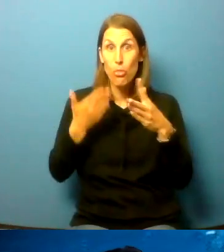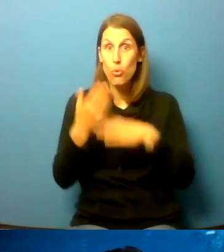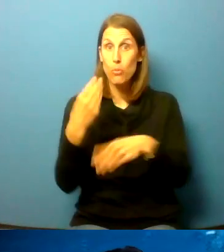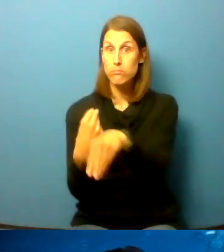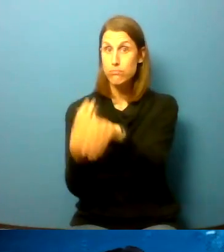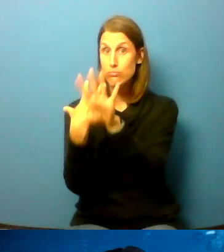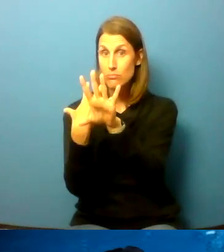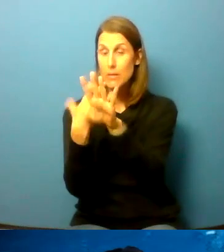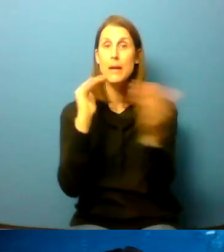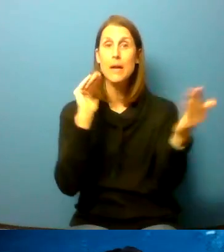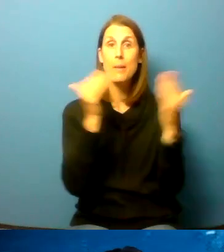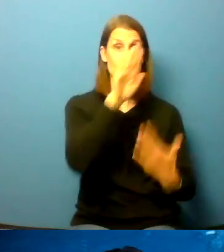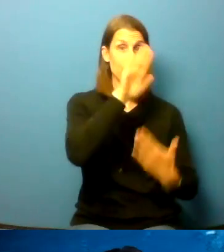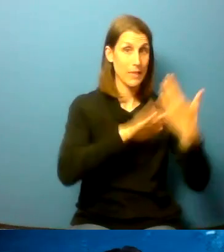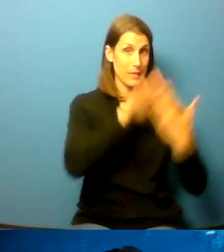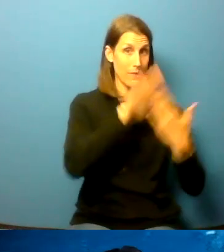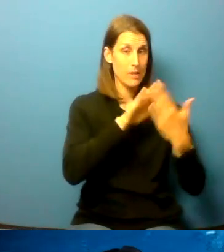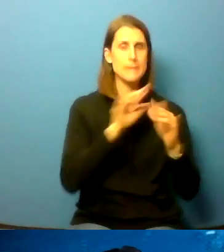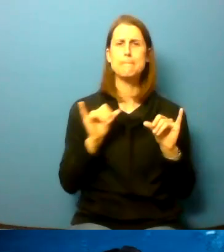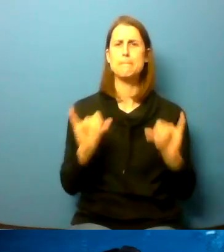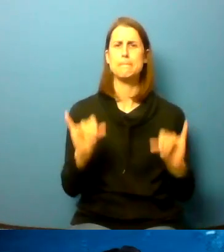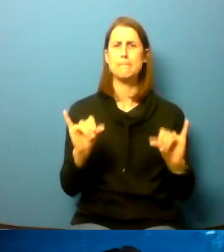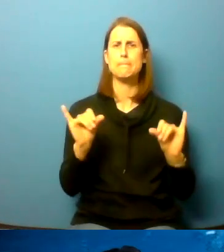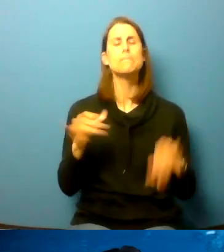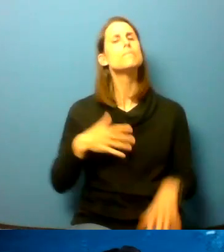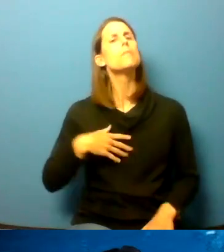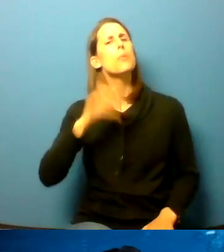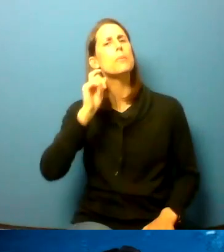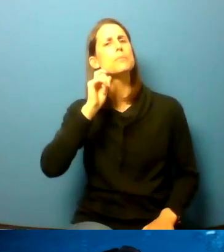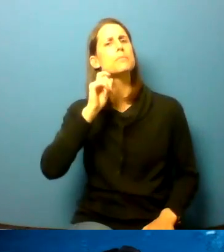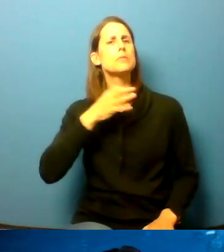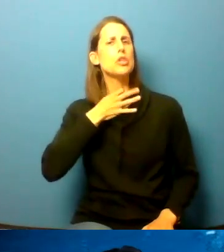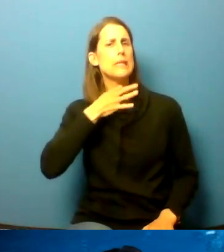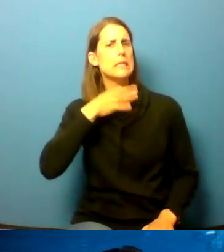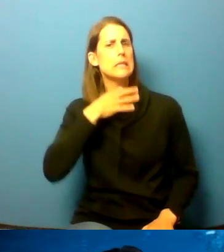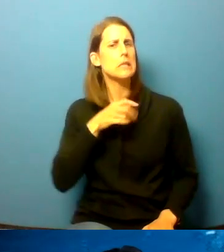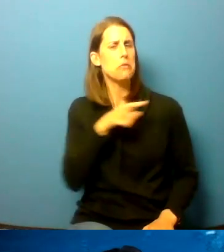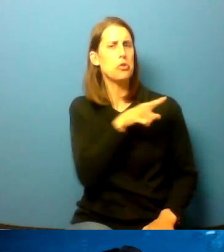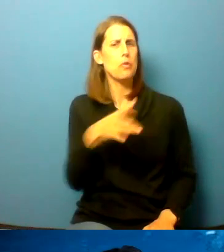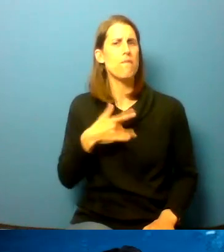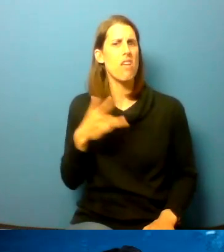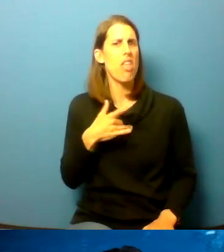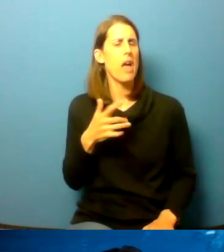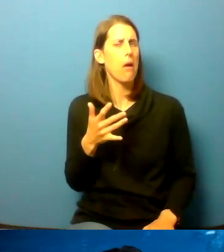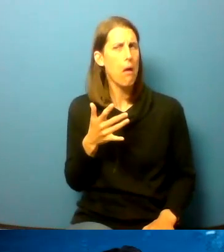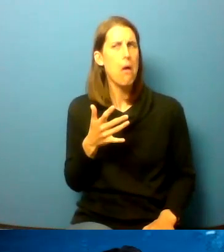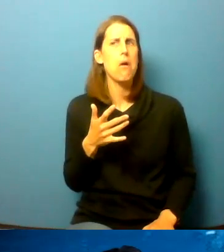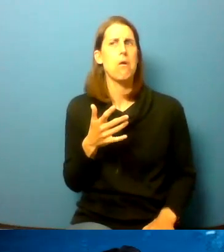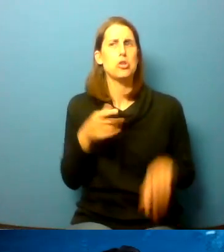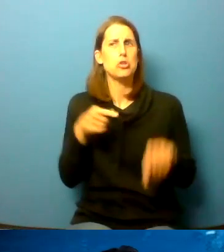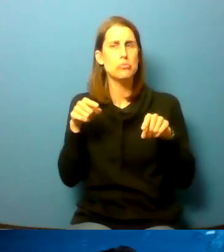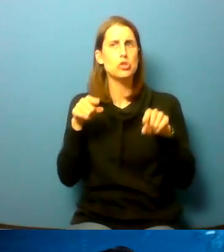during face-to-face lessons. And I was wondering if either of you had any unexpected things pop up during this remote learning time that,